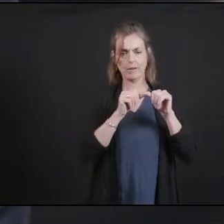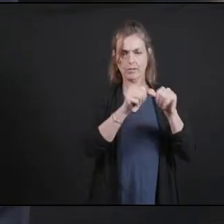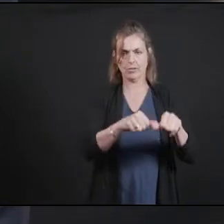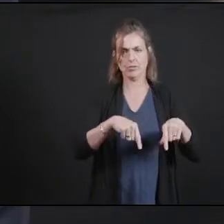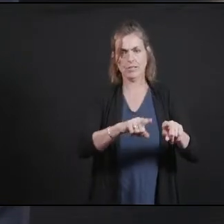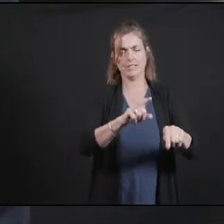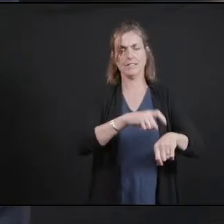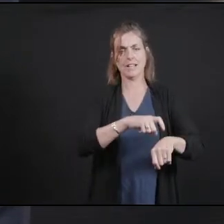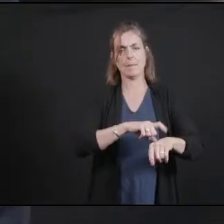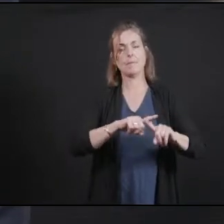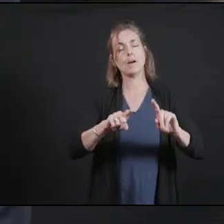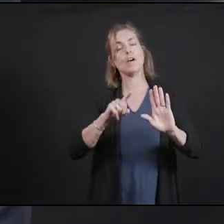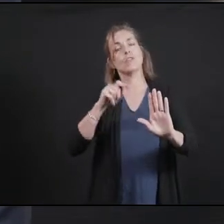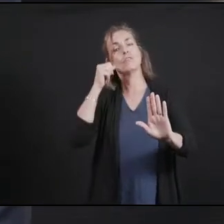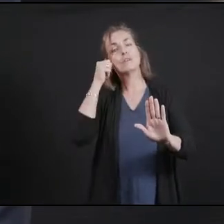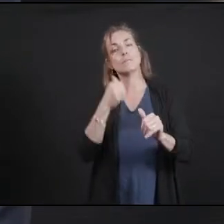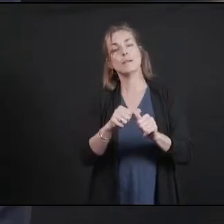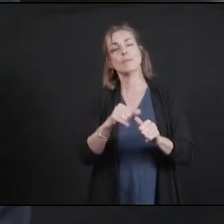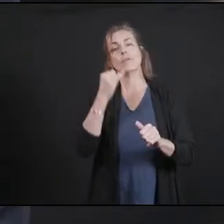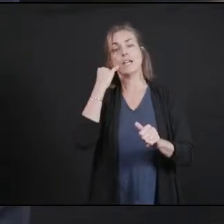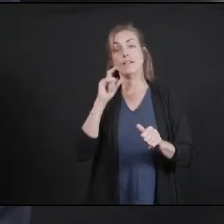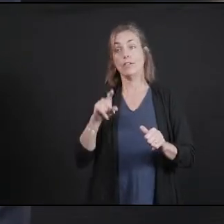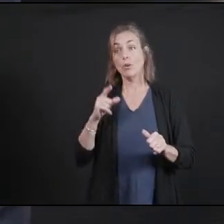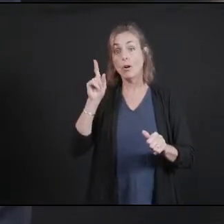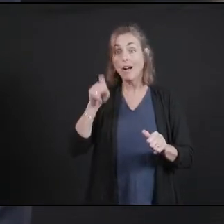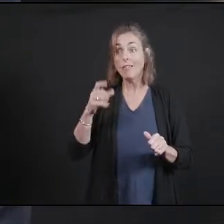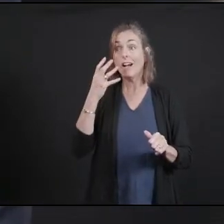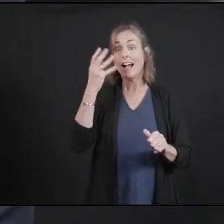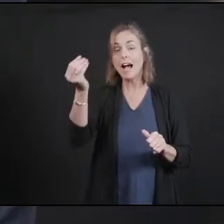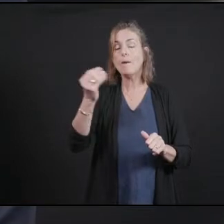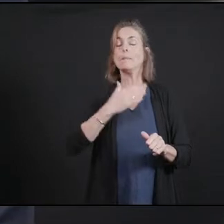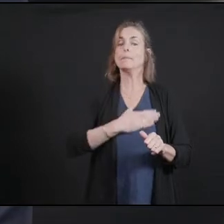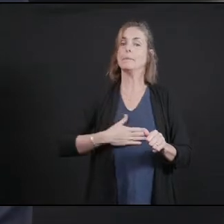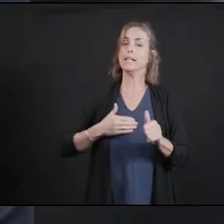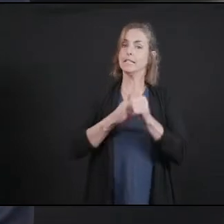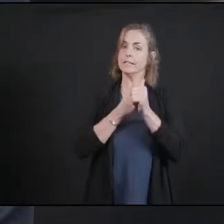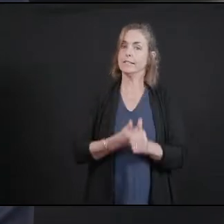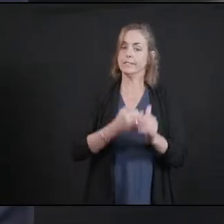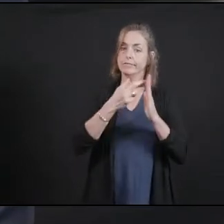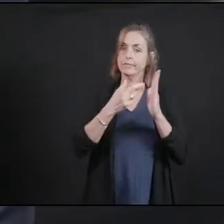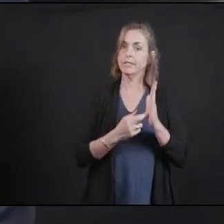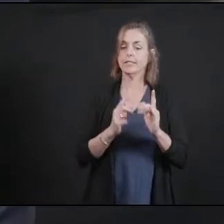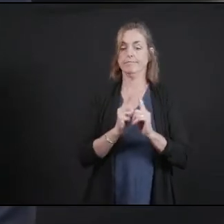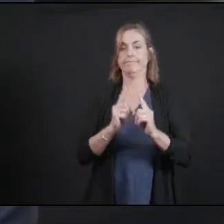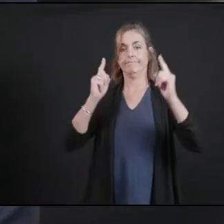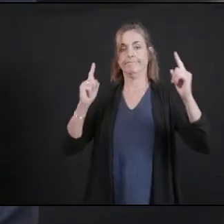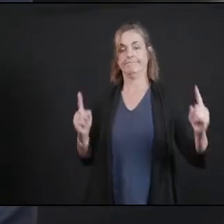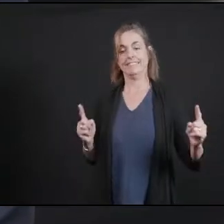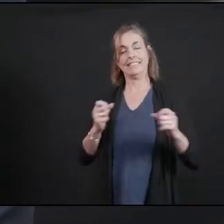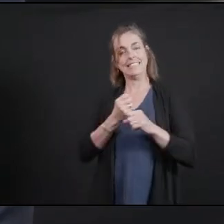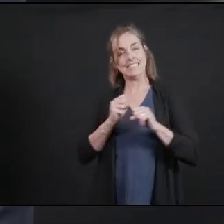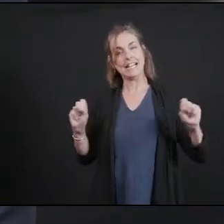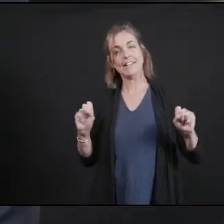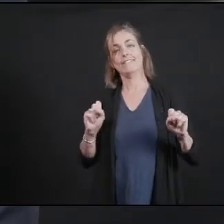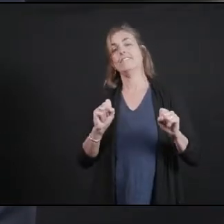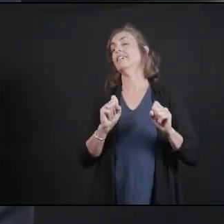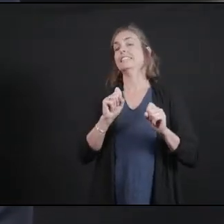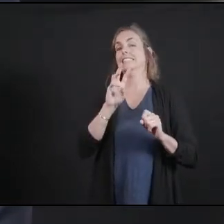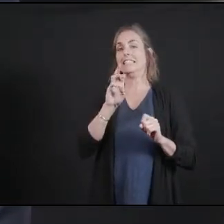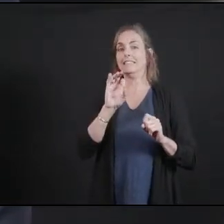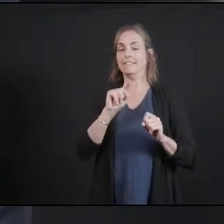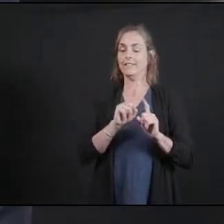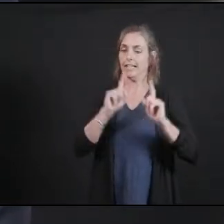via internet, radio, TV, and social media. Essential businesses are still allowed to remain open at this